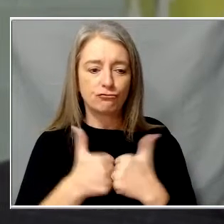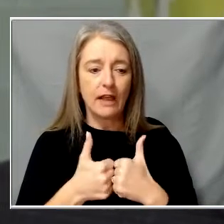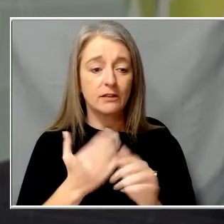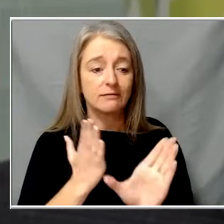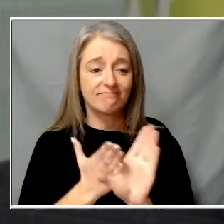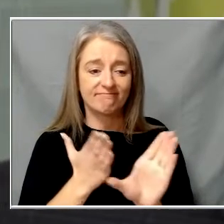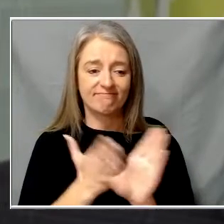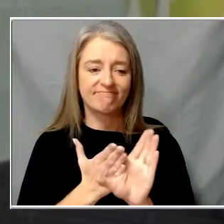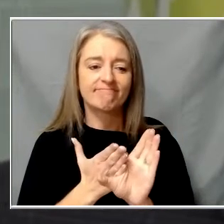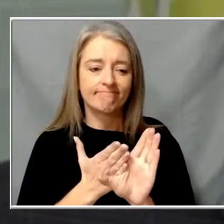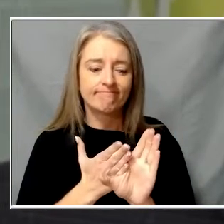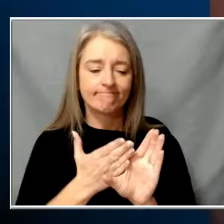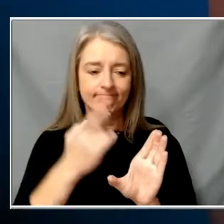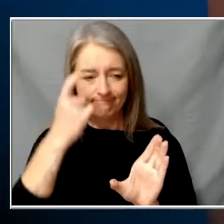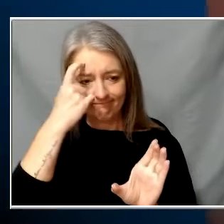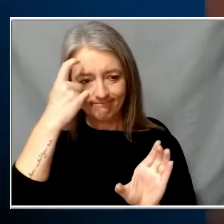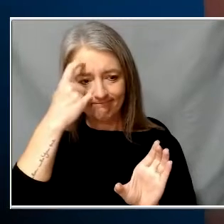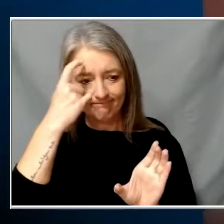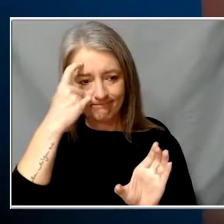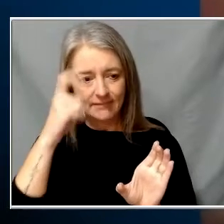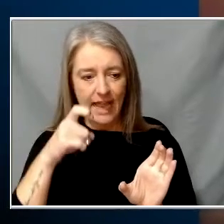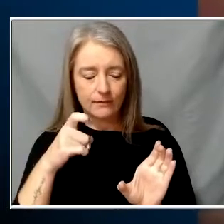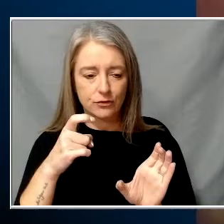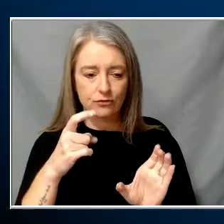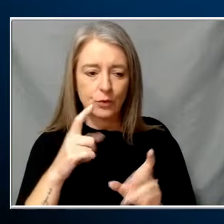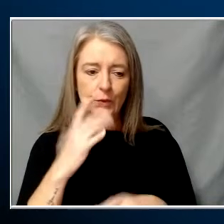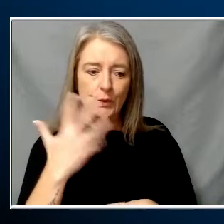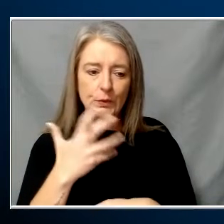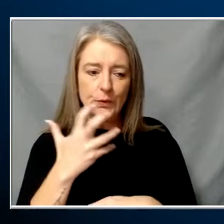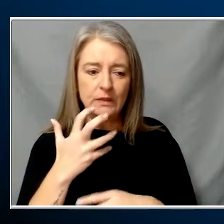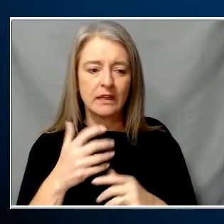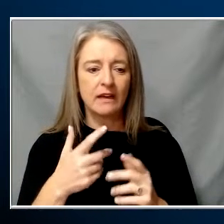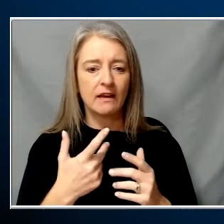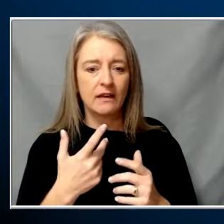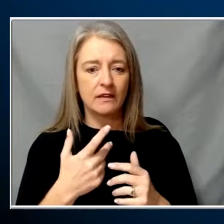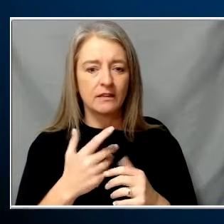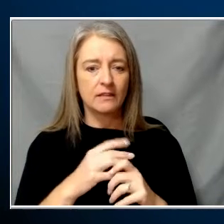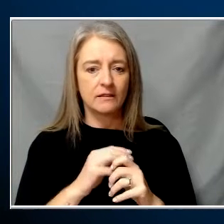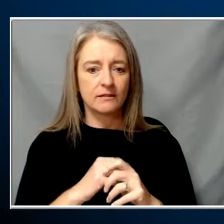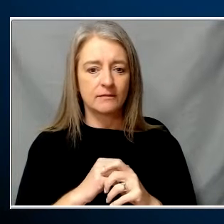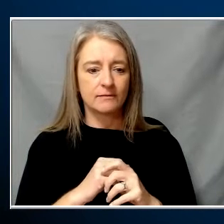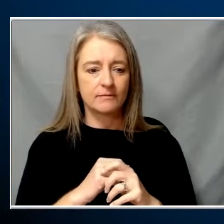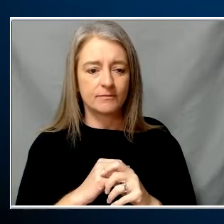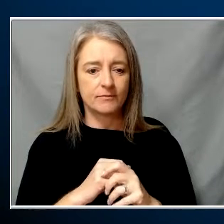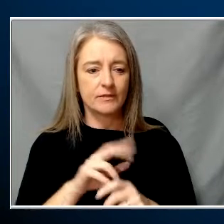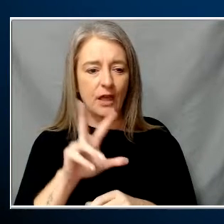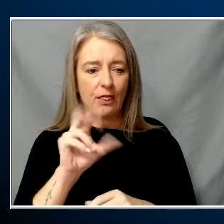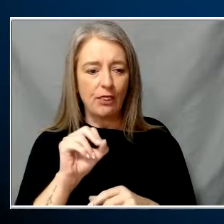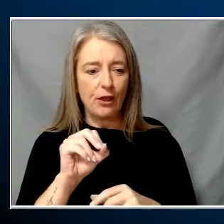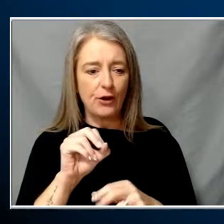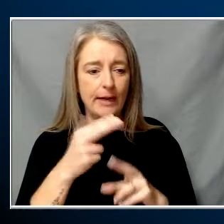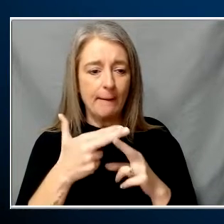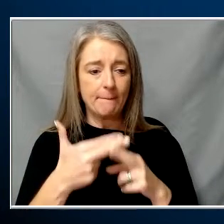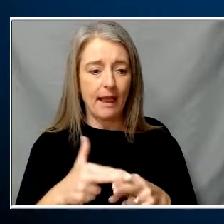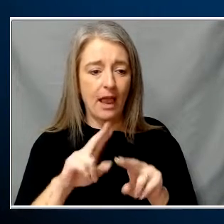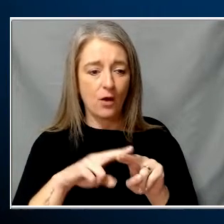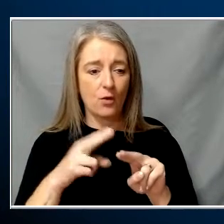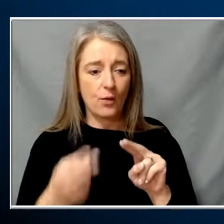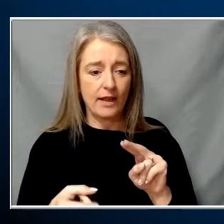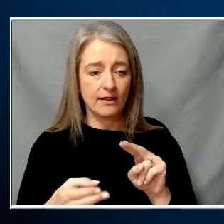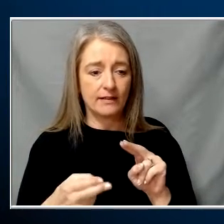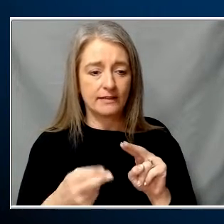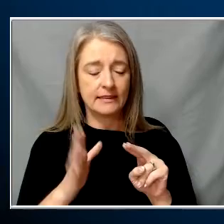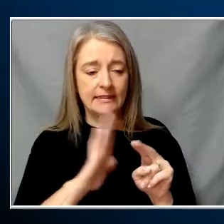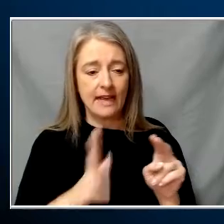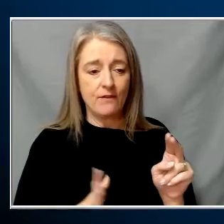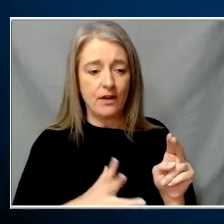the part that you have to get over. And he's had a few setbacks, including a 50-pound weight loss. And although Austin is told he'll never officially